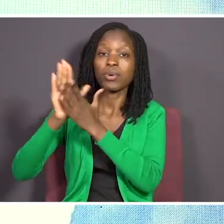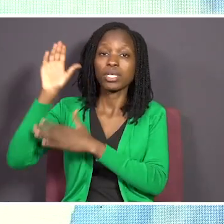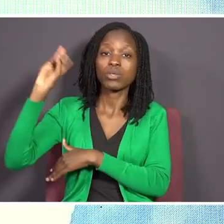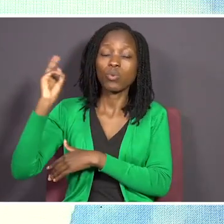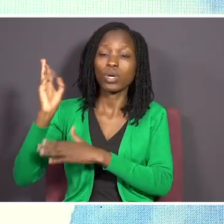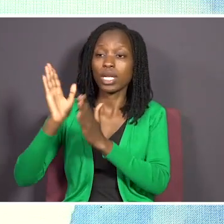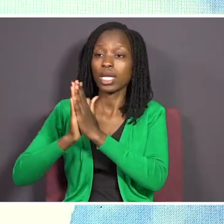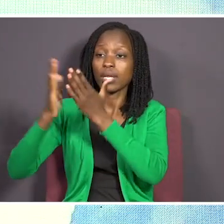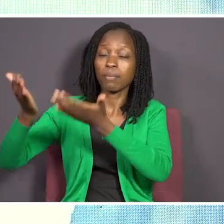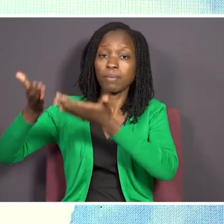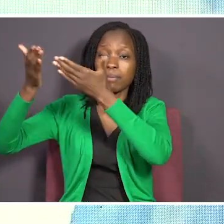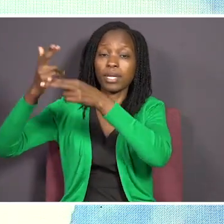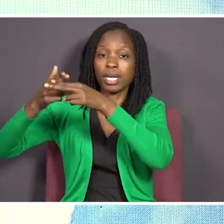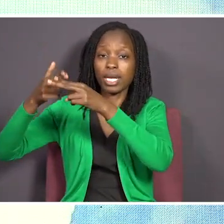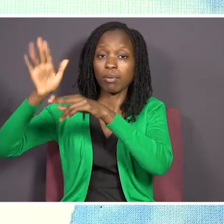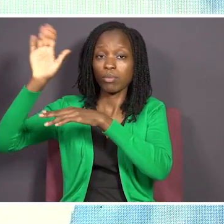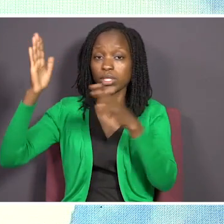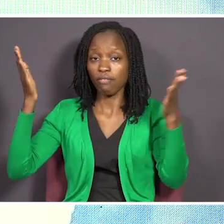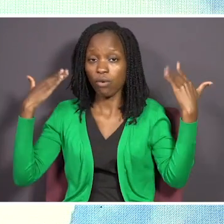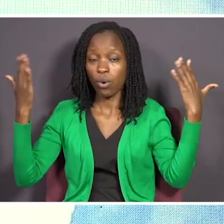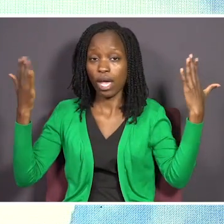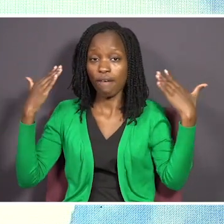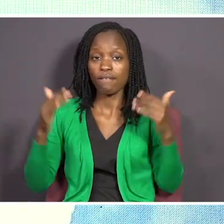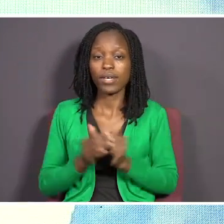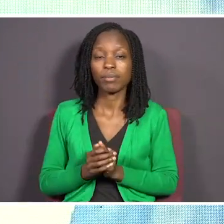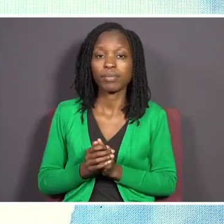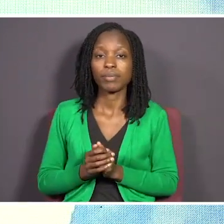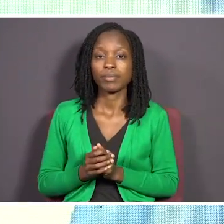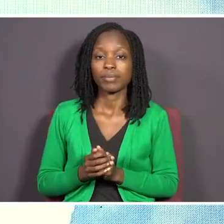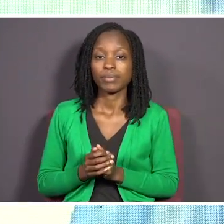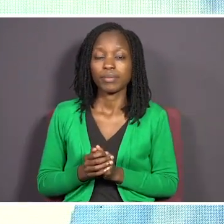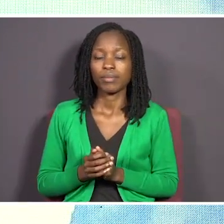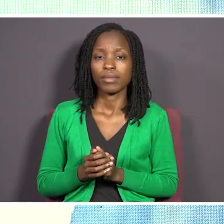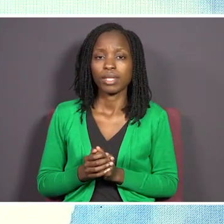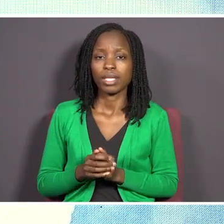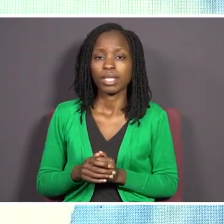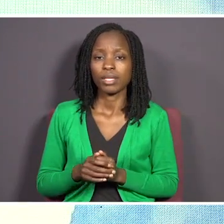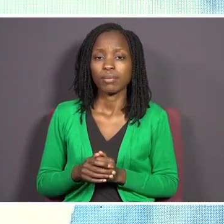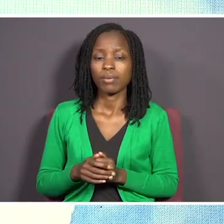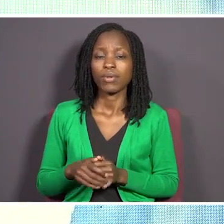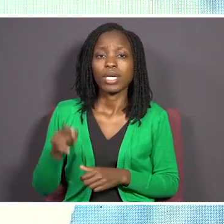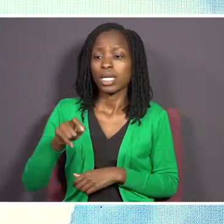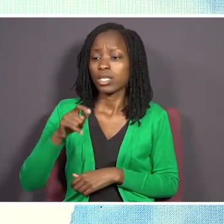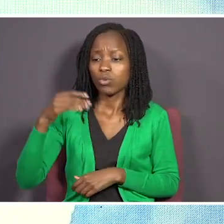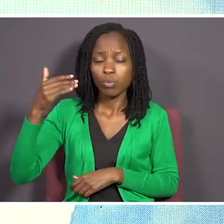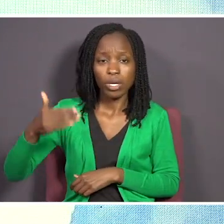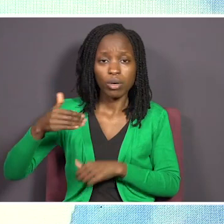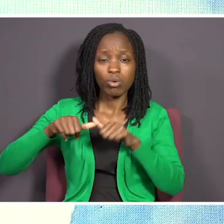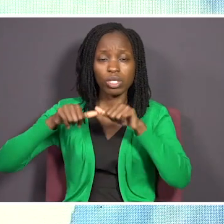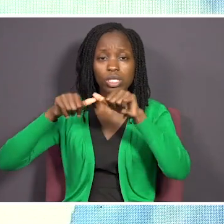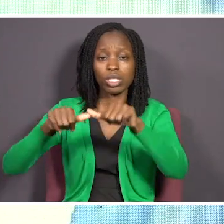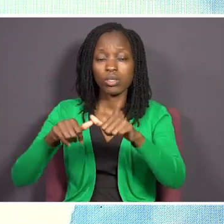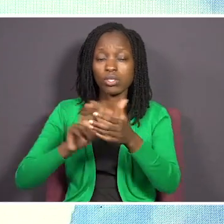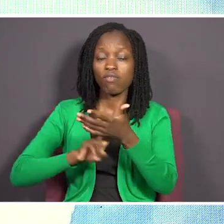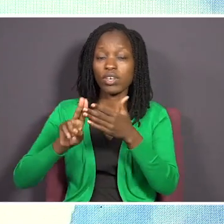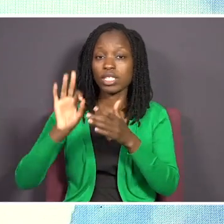and extol your name forever and ever. That is repeated, that it should be continuous. And he says in verse